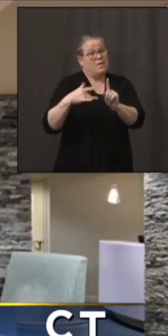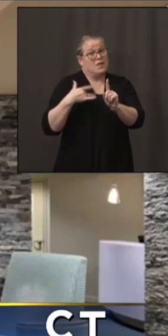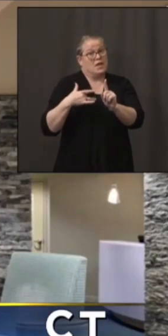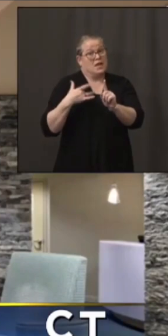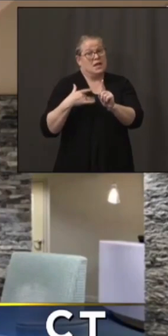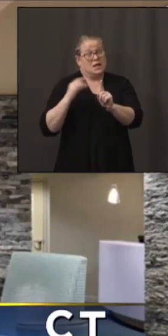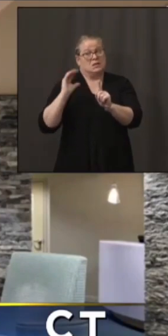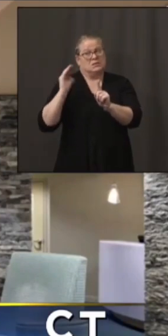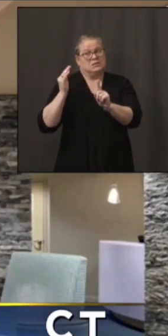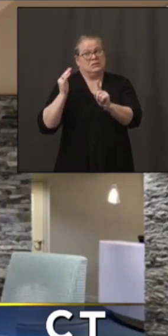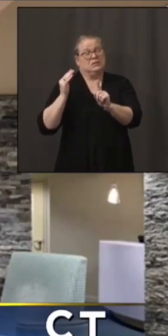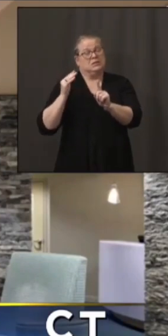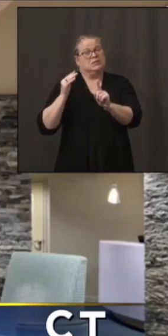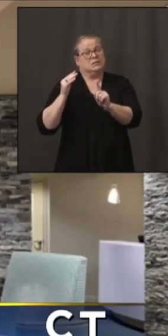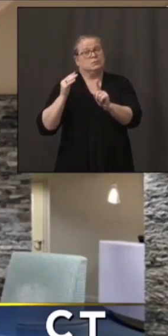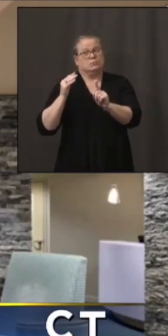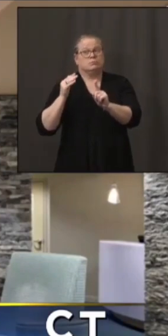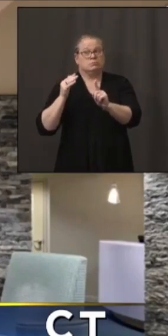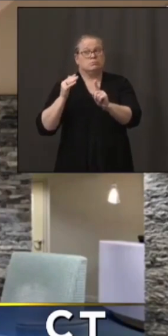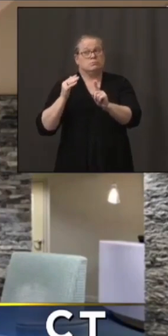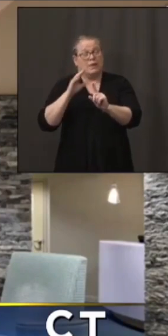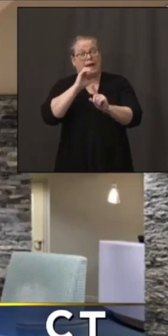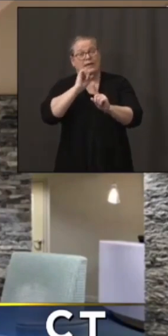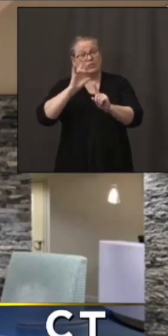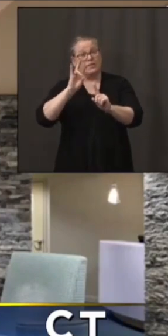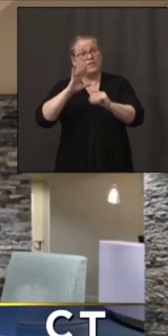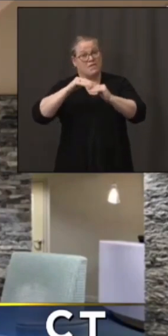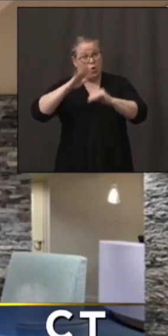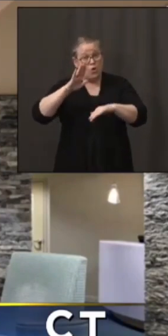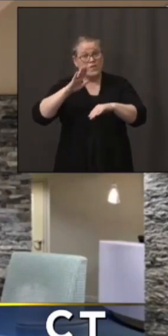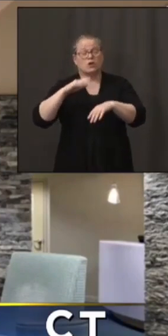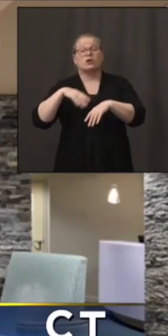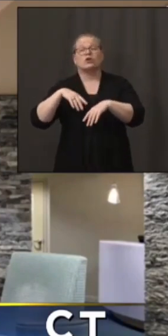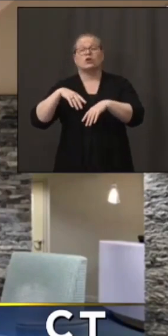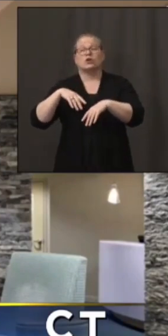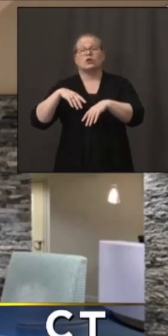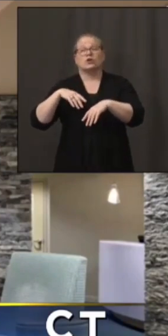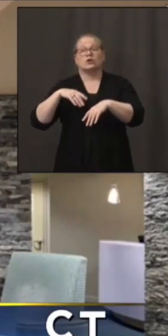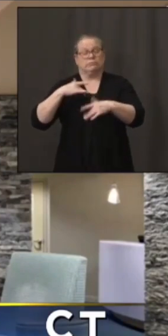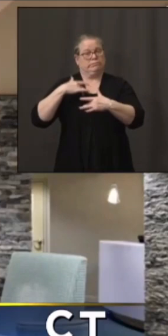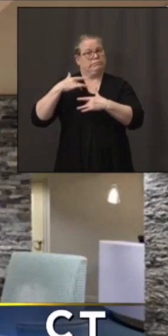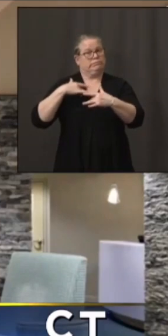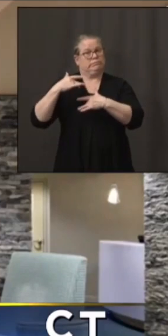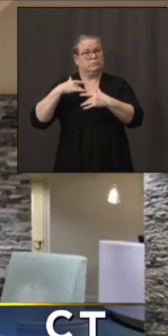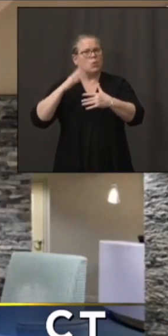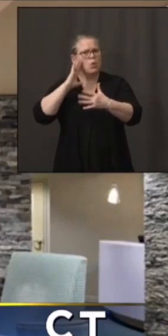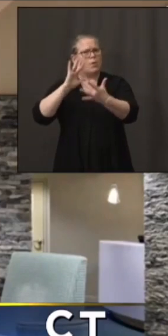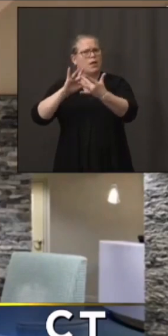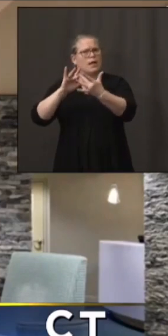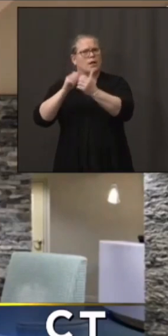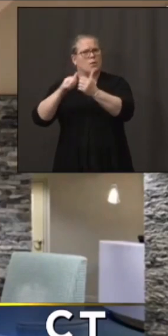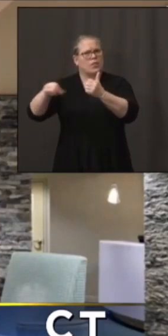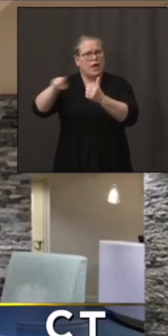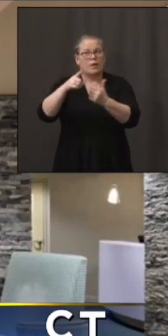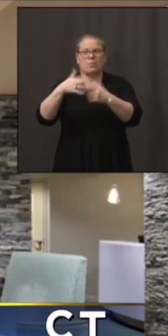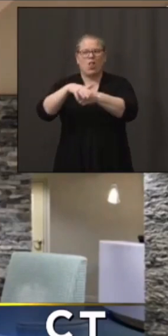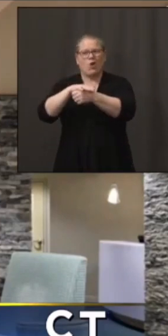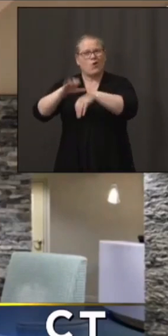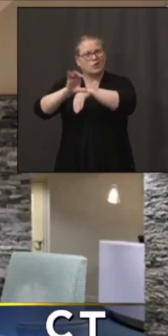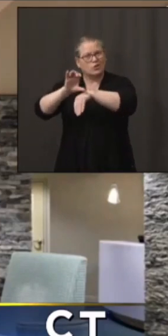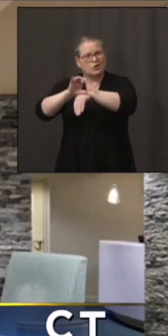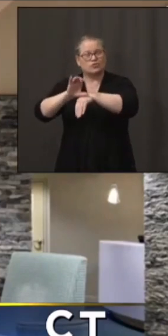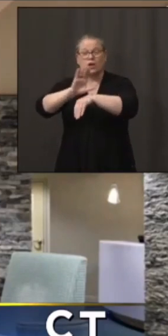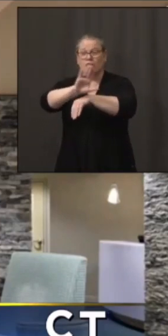fit the criteria, 75 and older, that are high risk. We're working with them. We'll be doing the same with local clergy, looking at